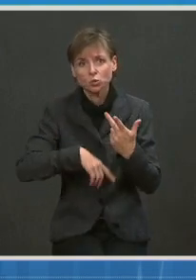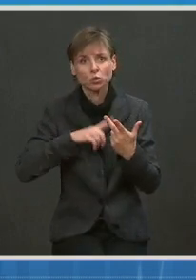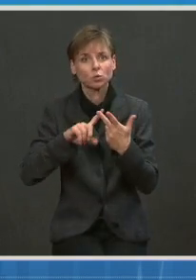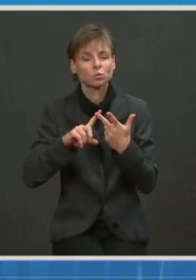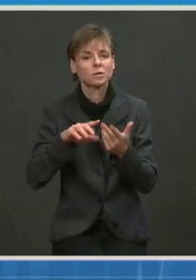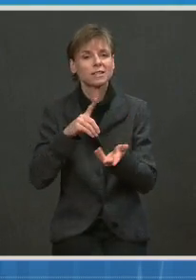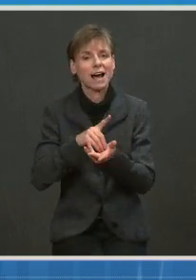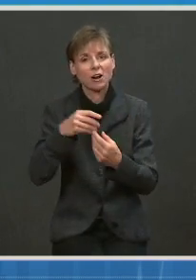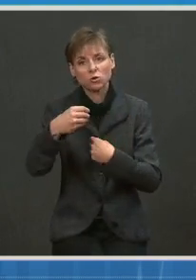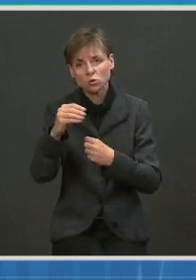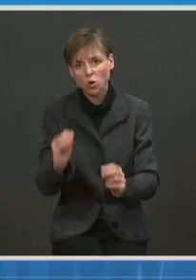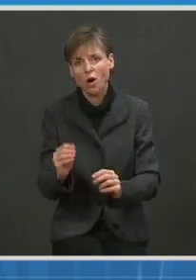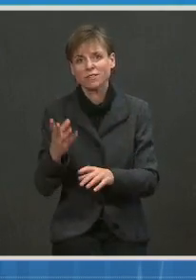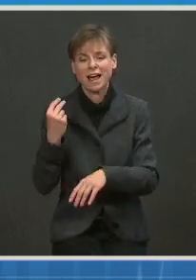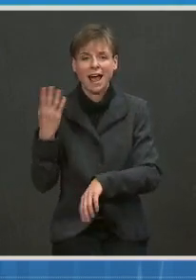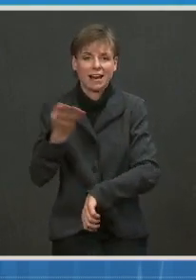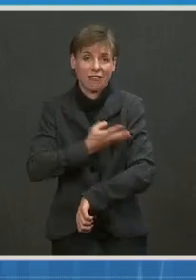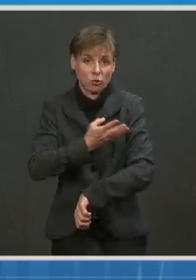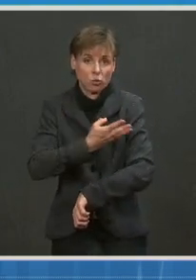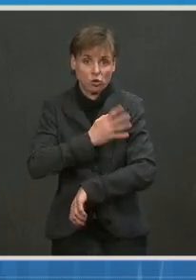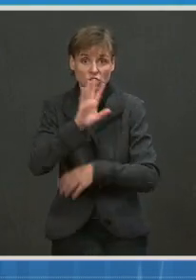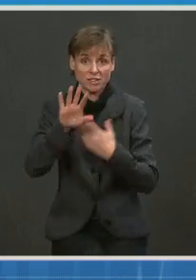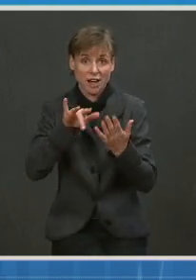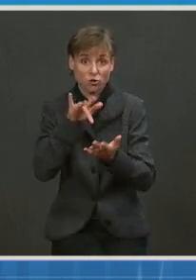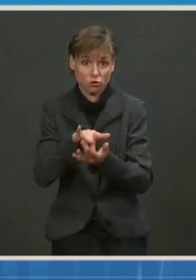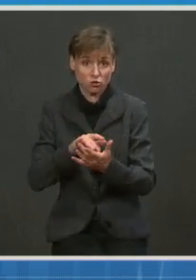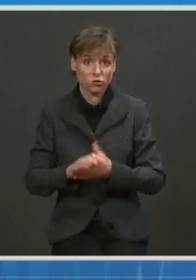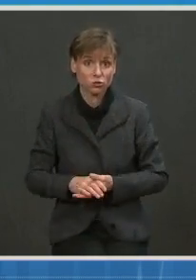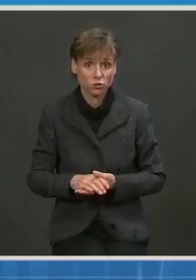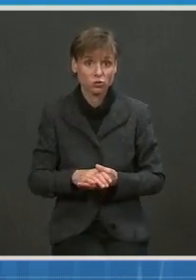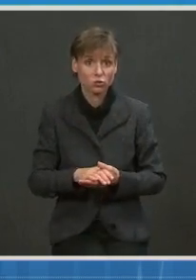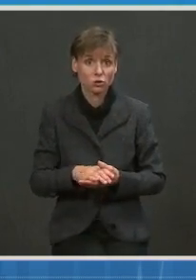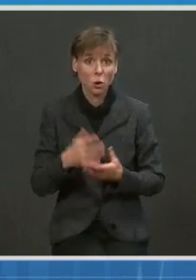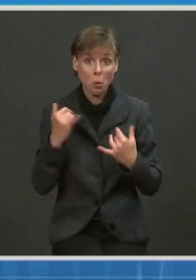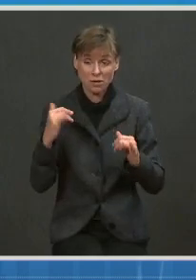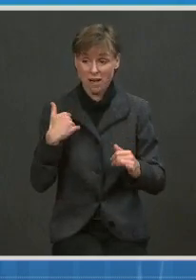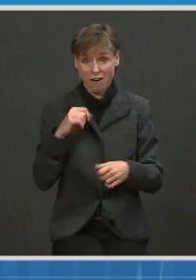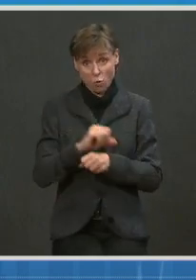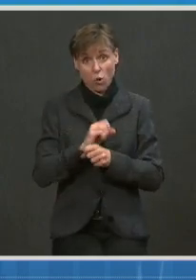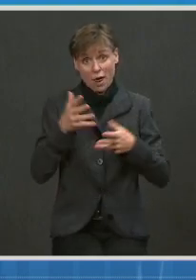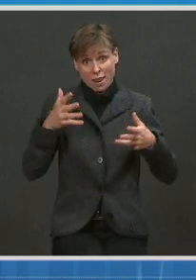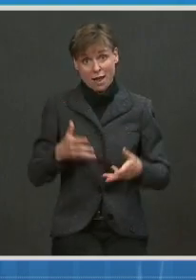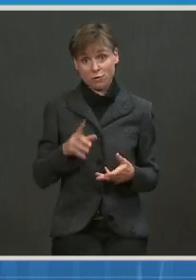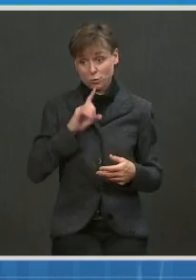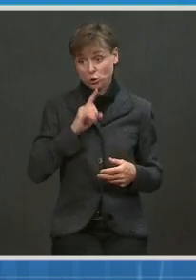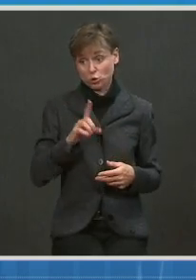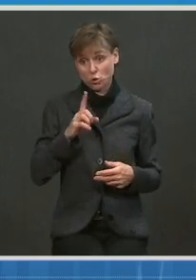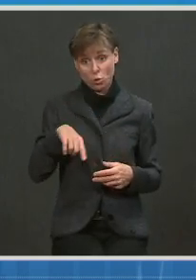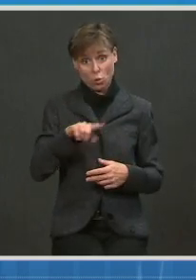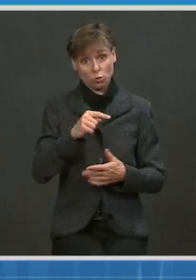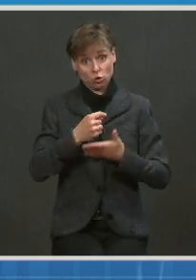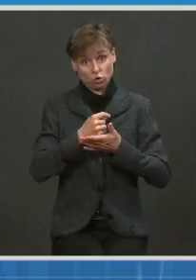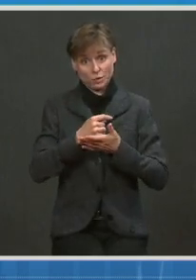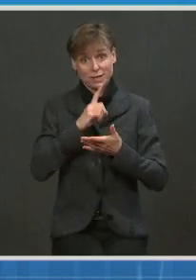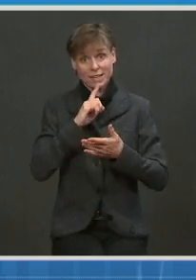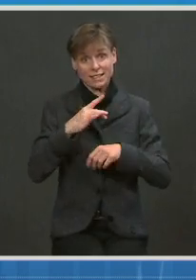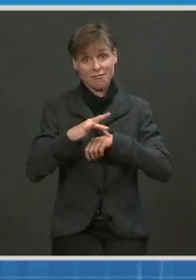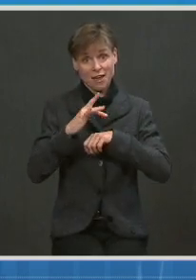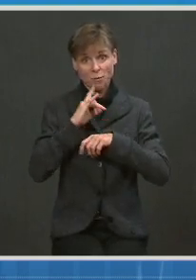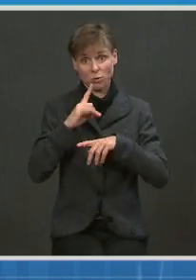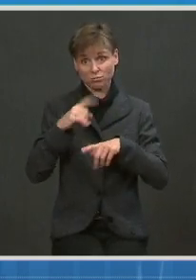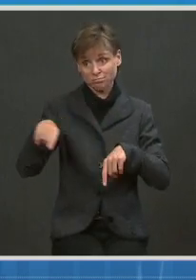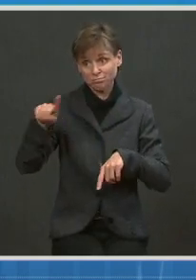infusion centers. But there is still work to do to make sure that these treatments are available and accessible to the highest risk